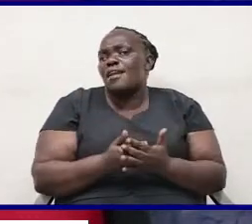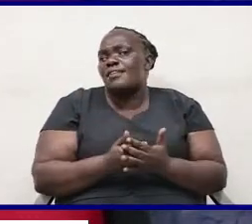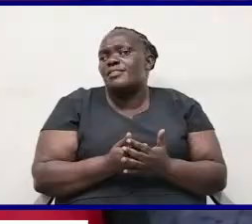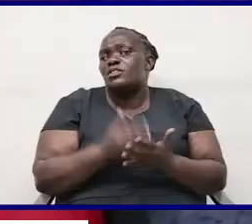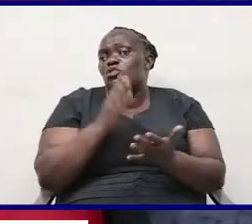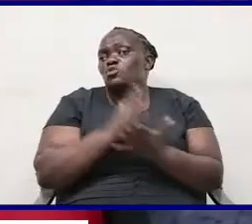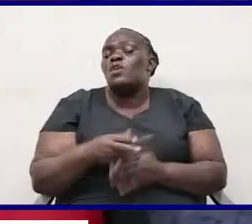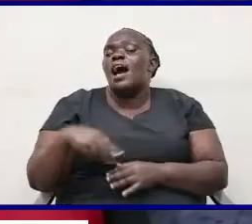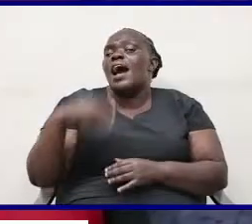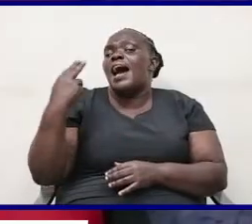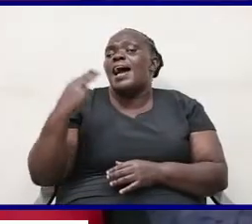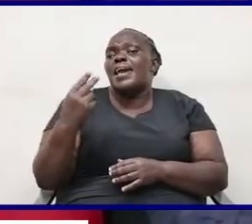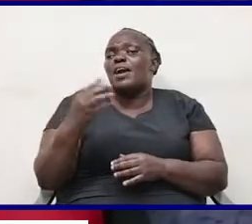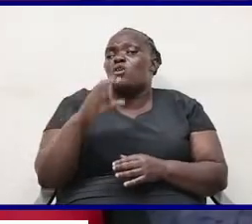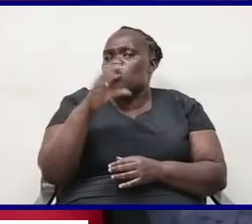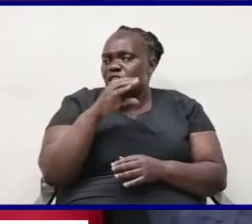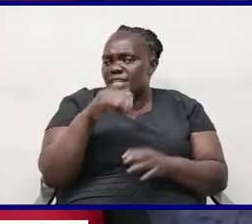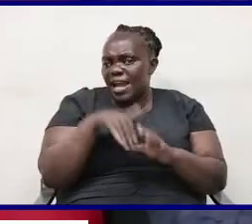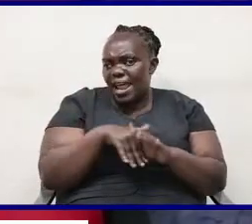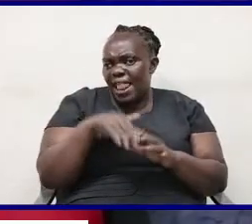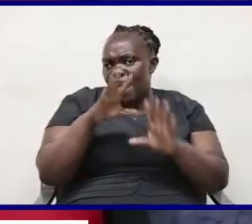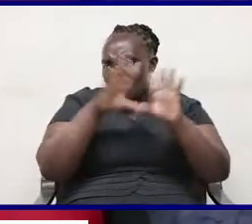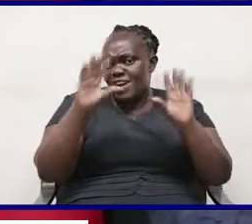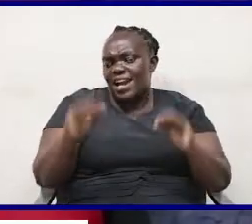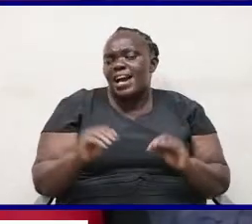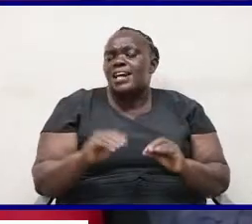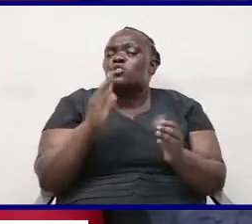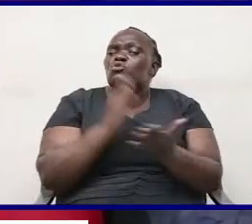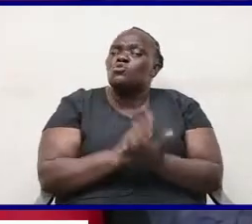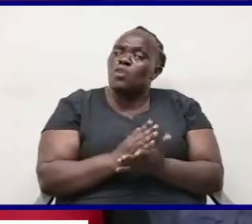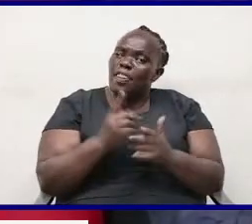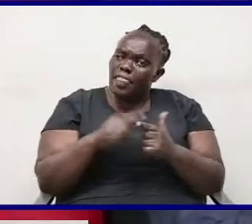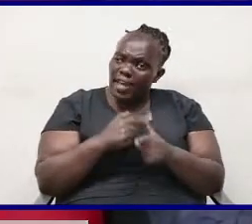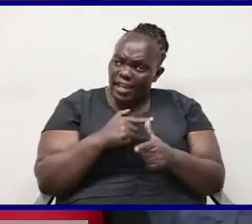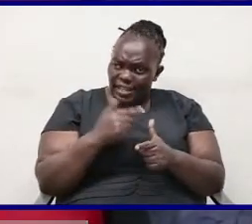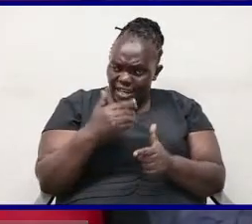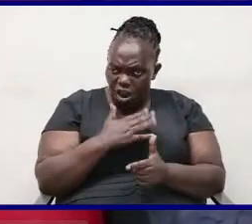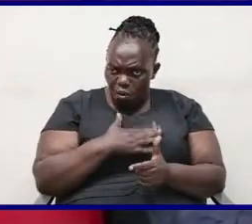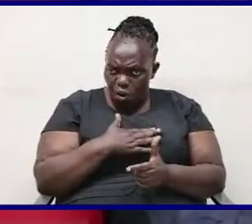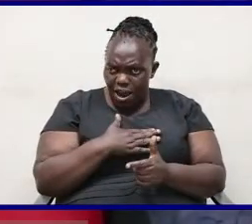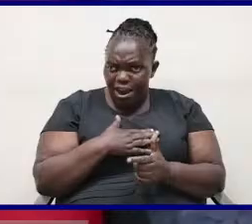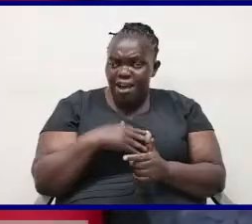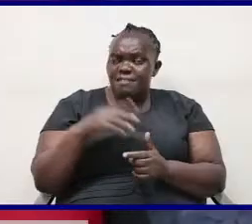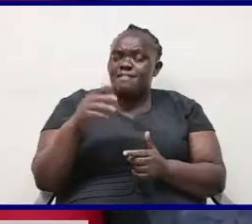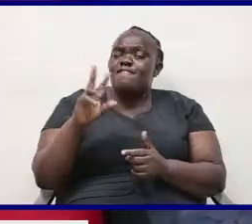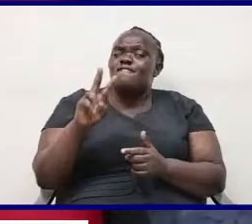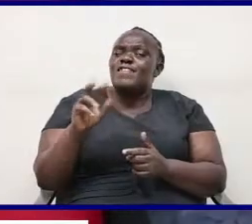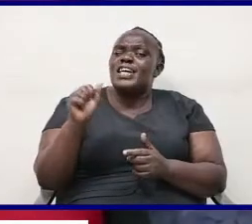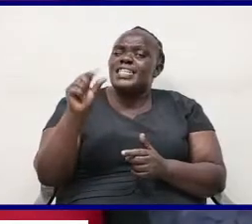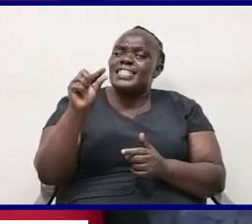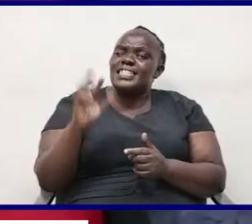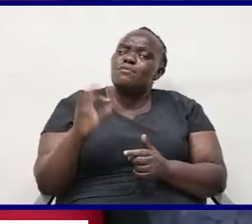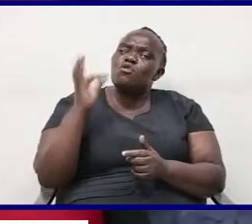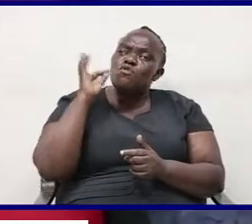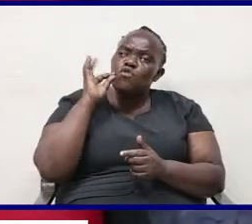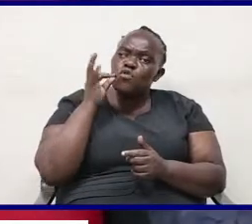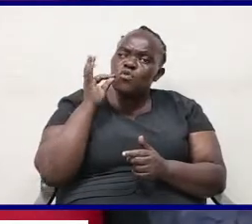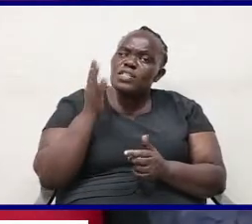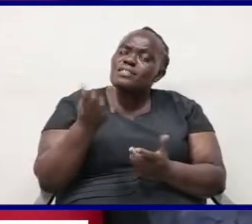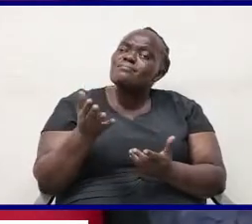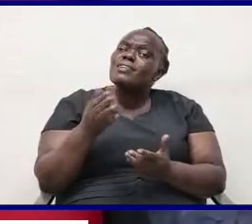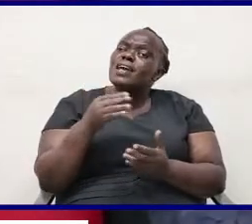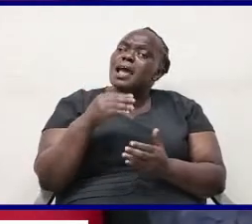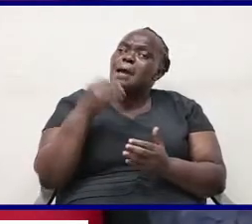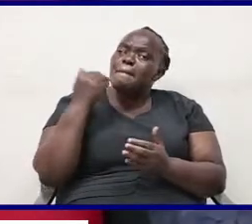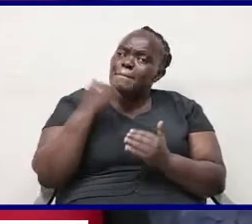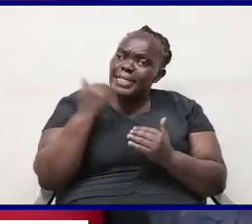fetching very high prices in Africa. And then our vegetables, our fruits, our